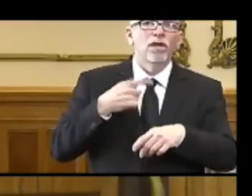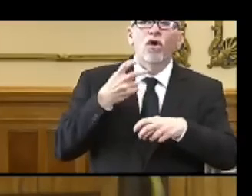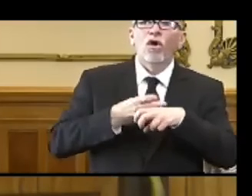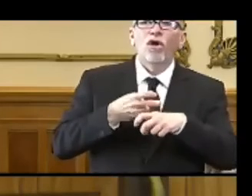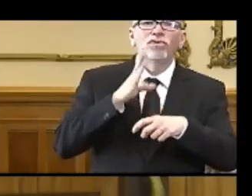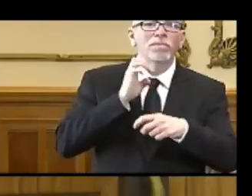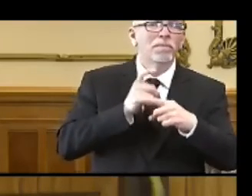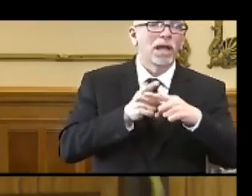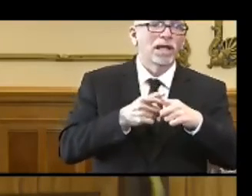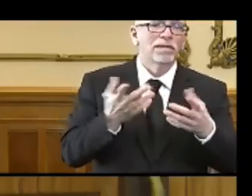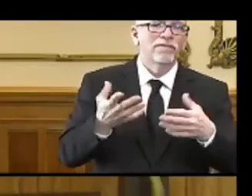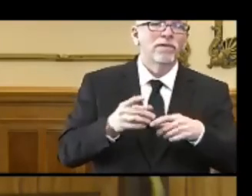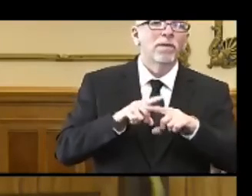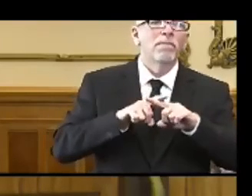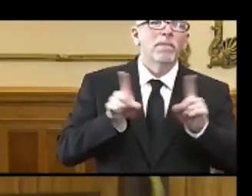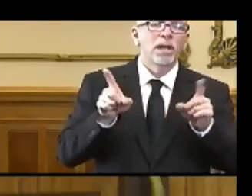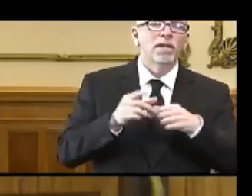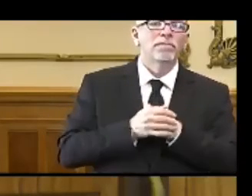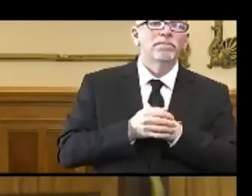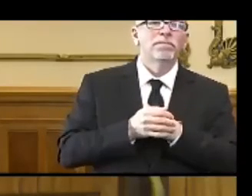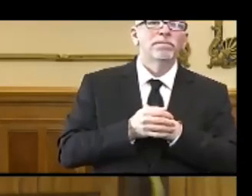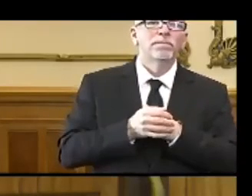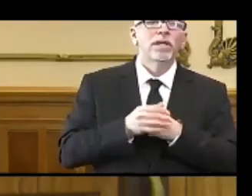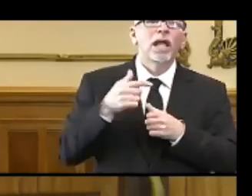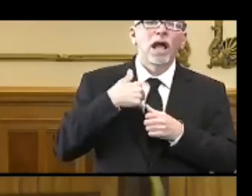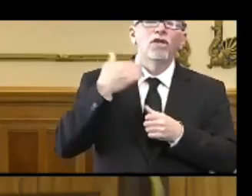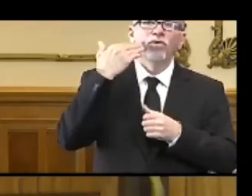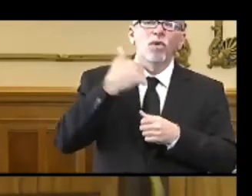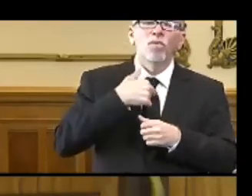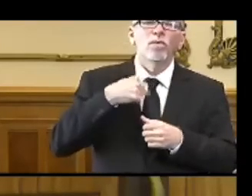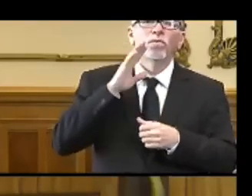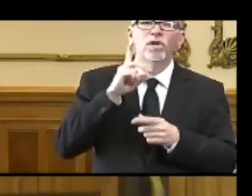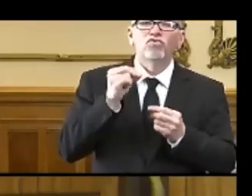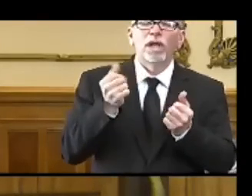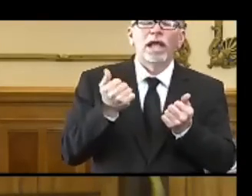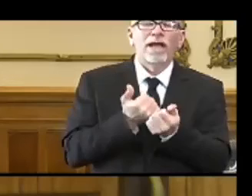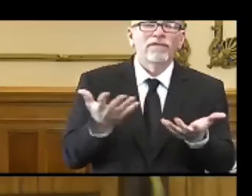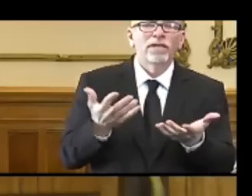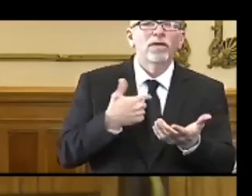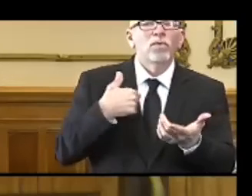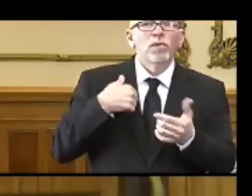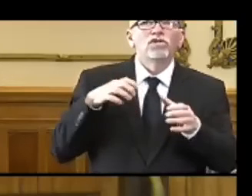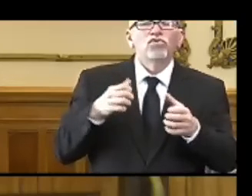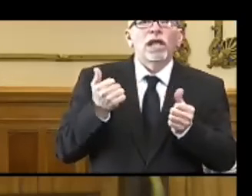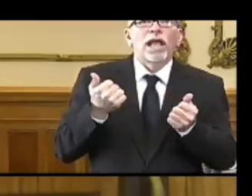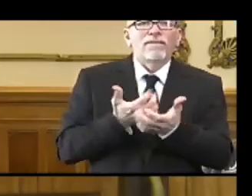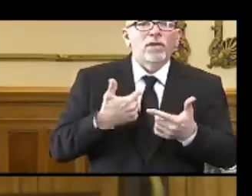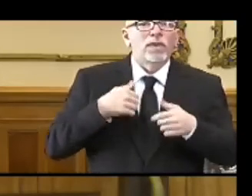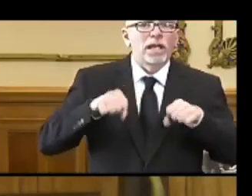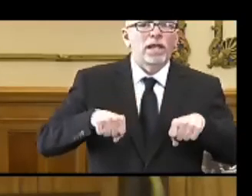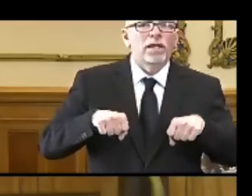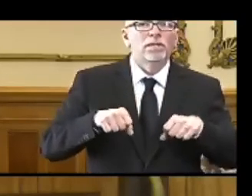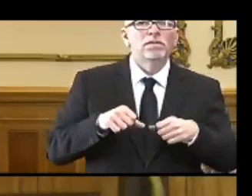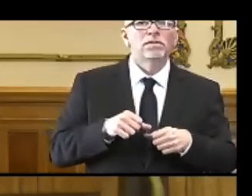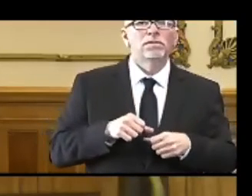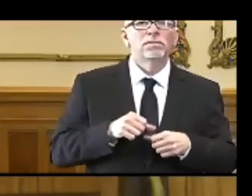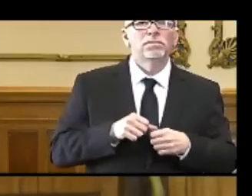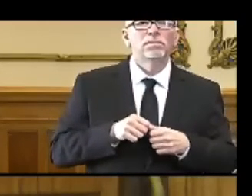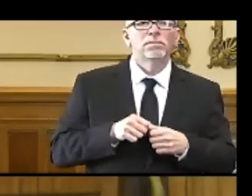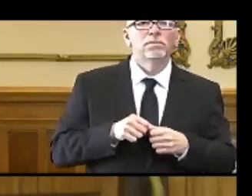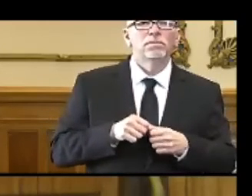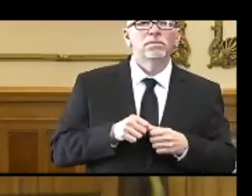positive. But I know that we are going to do everything, and we are doing everything that we can